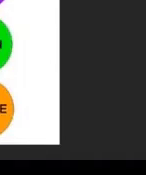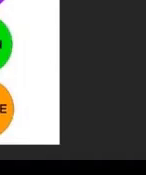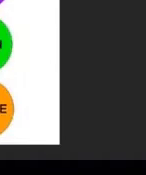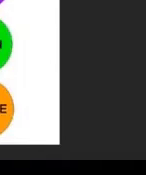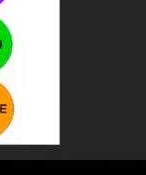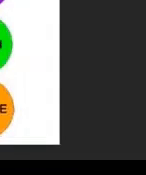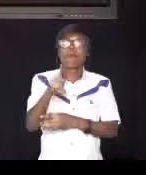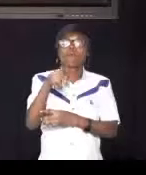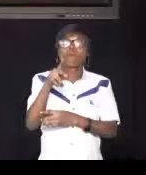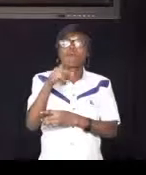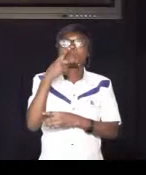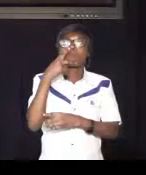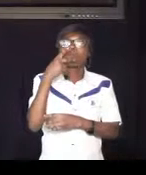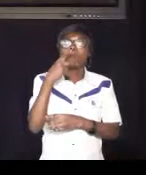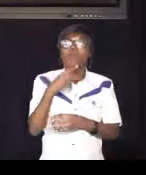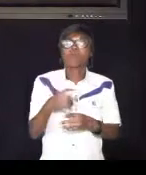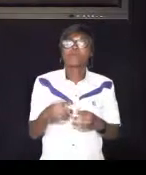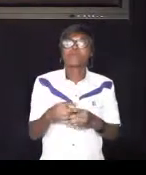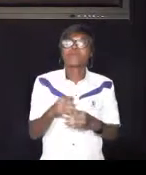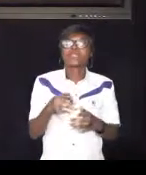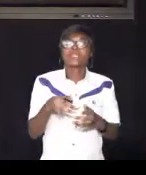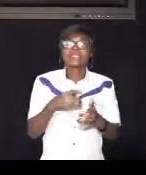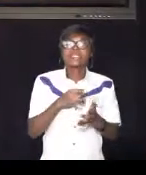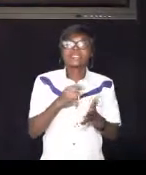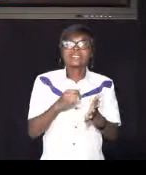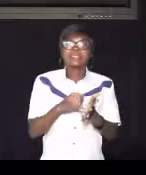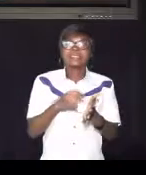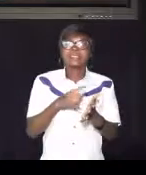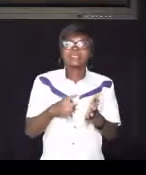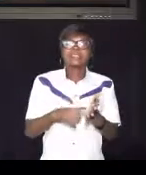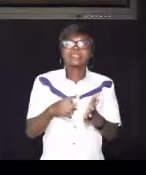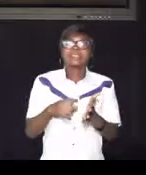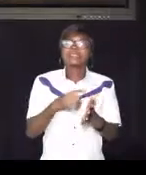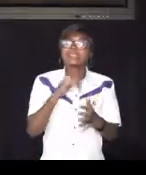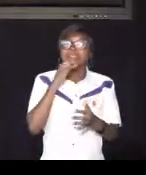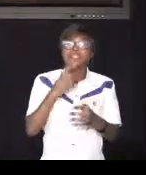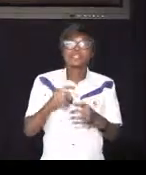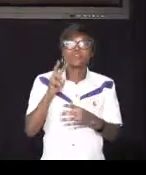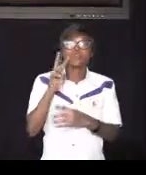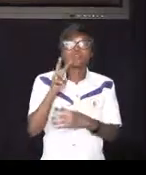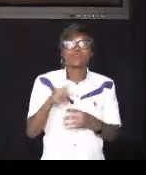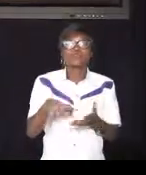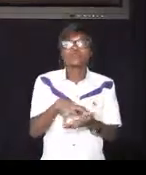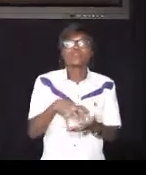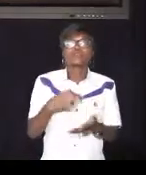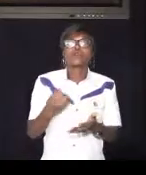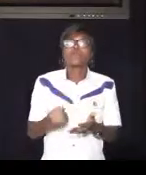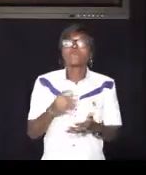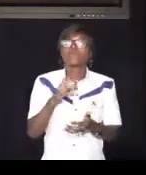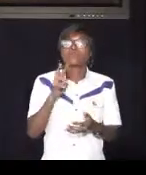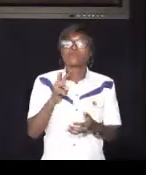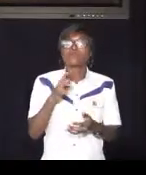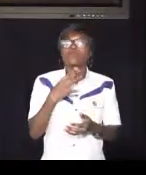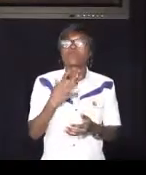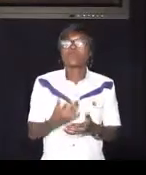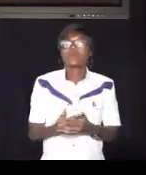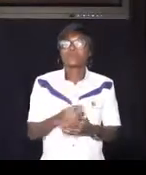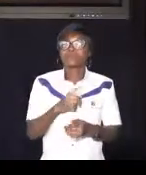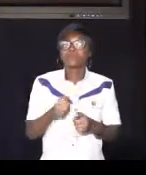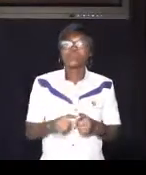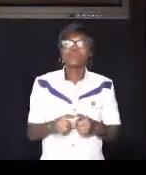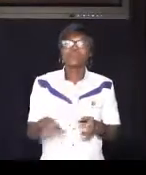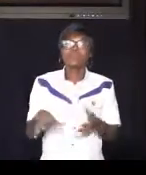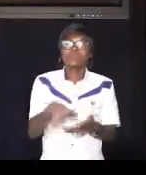is an example of secondary color because it's the mixture of the two primary colors. Another one, when